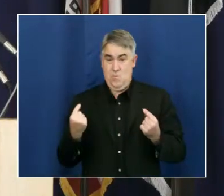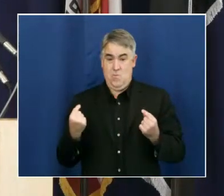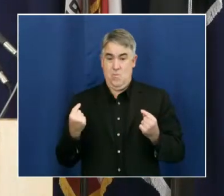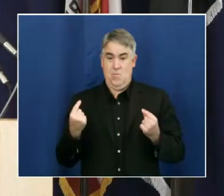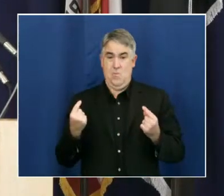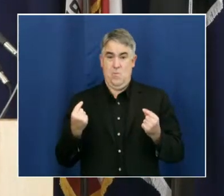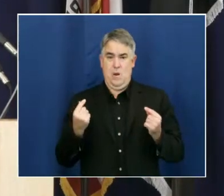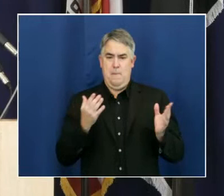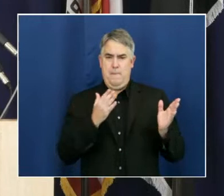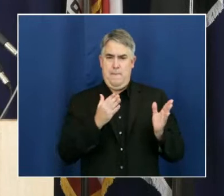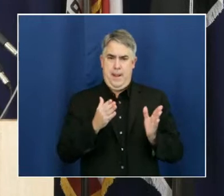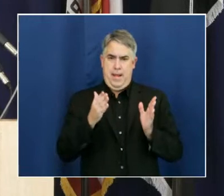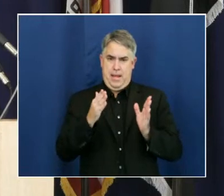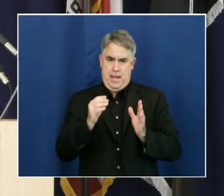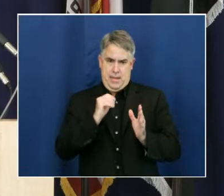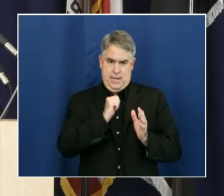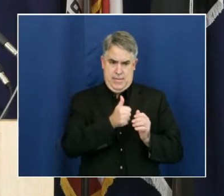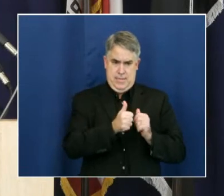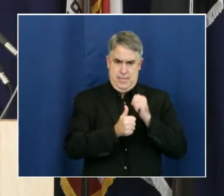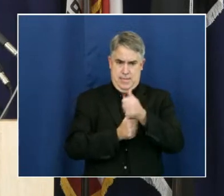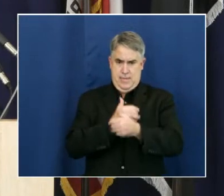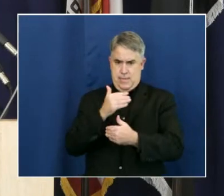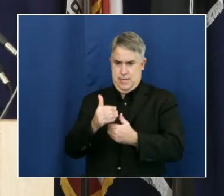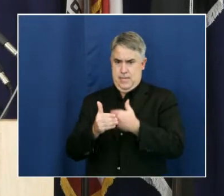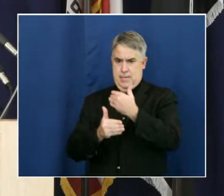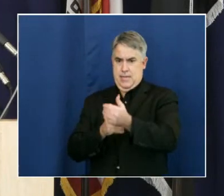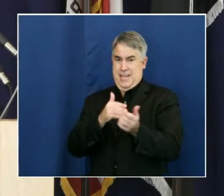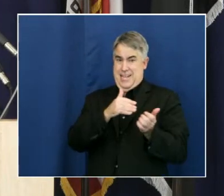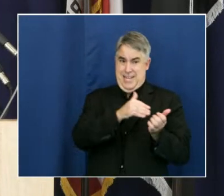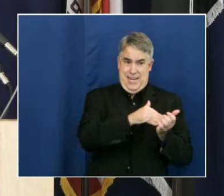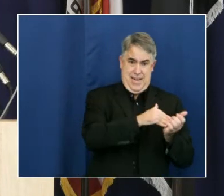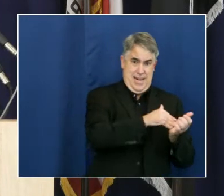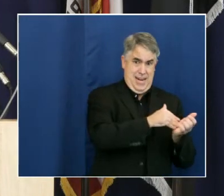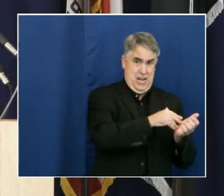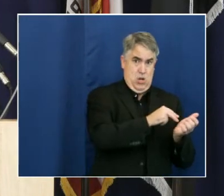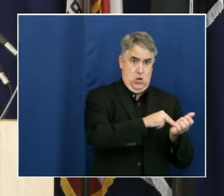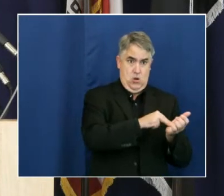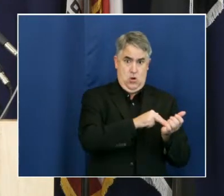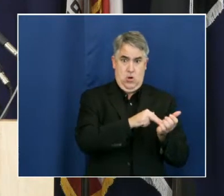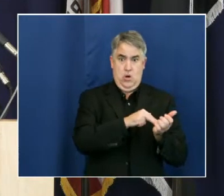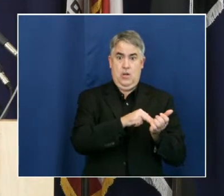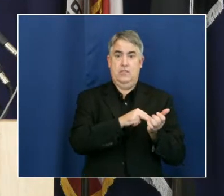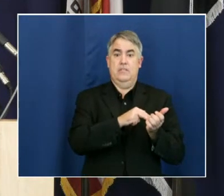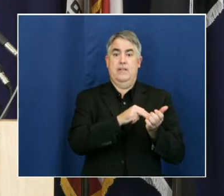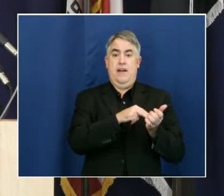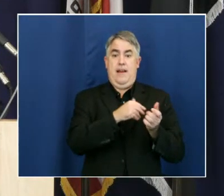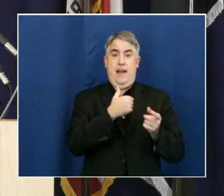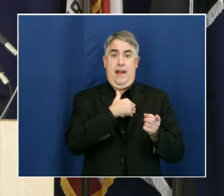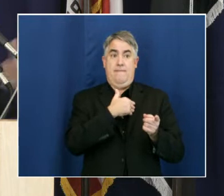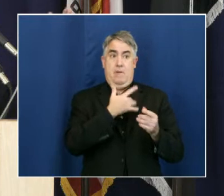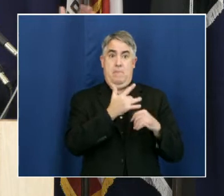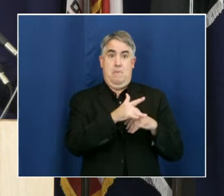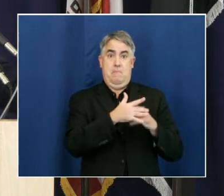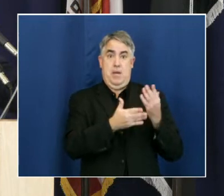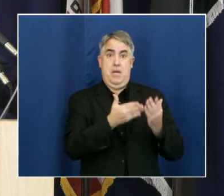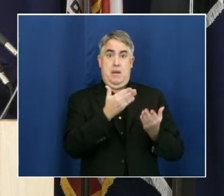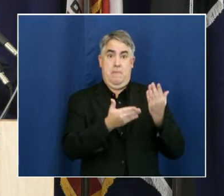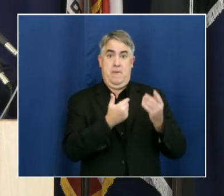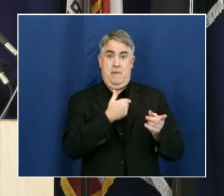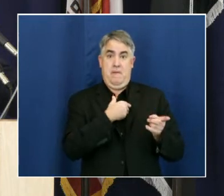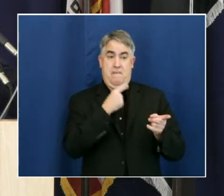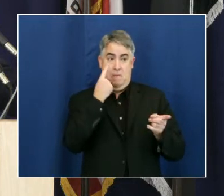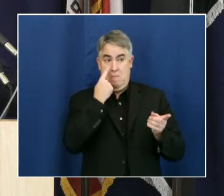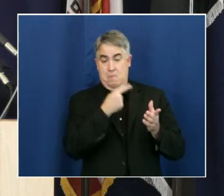that our providers and our healthcare systems may have vaccines that they have from